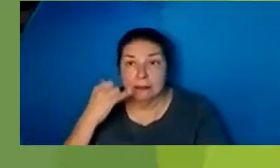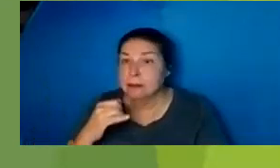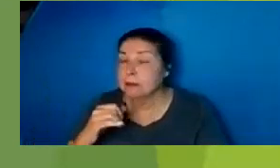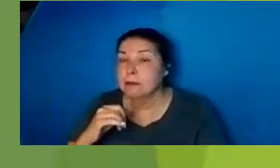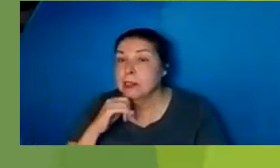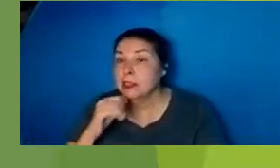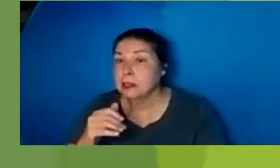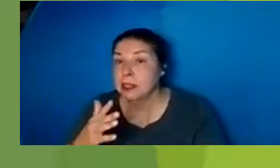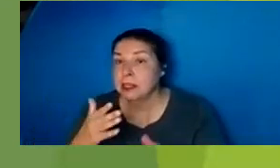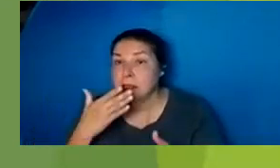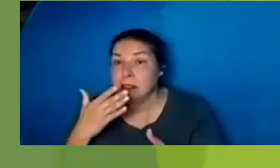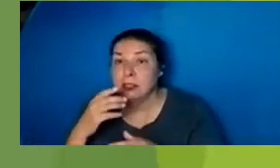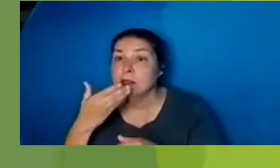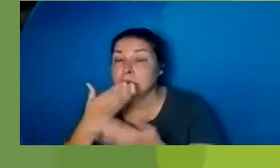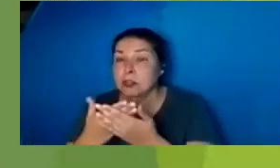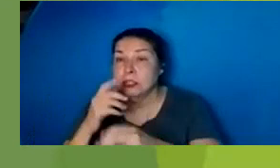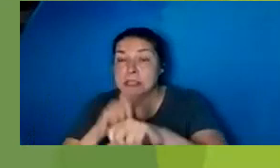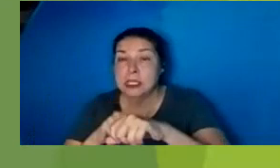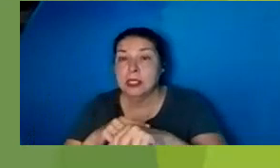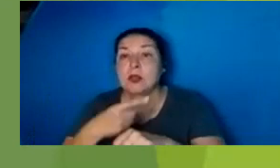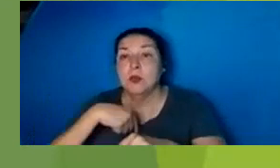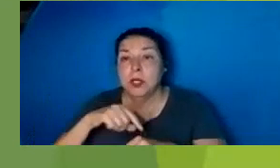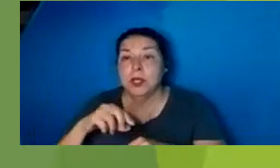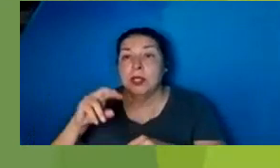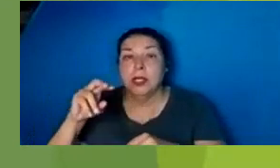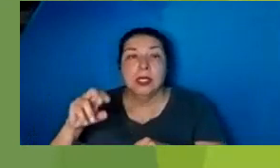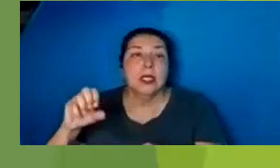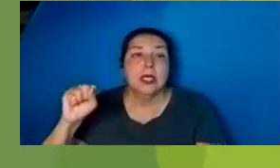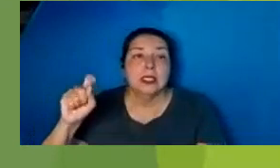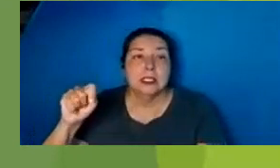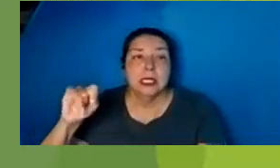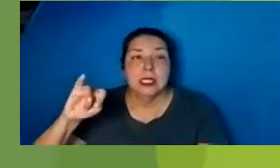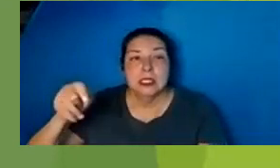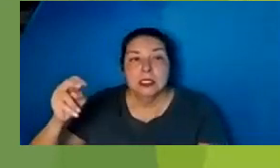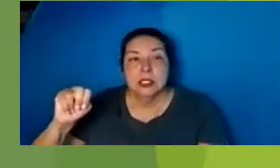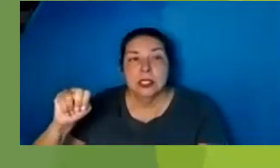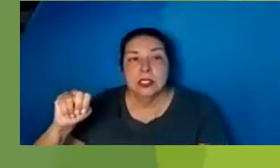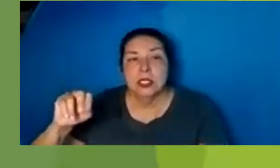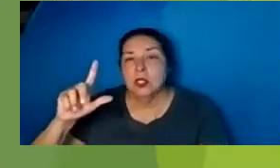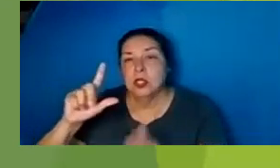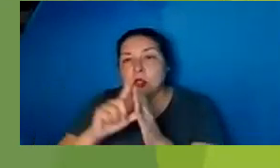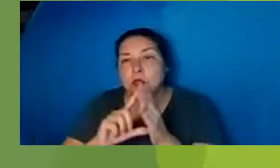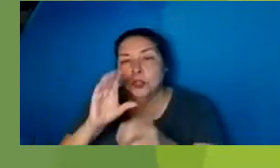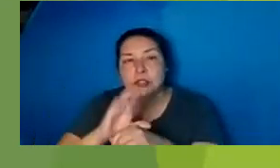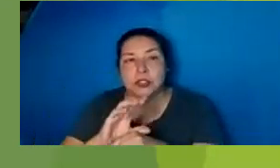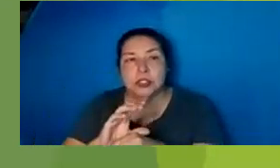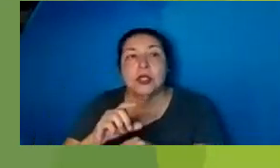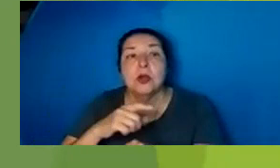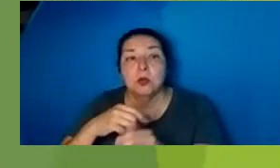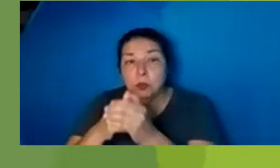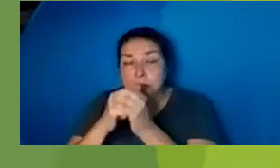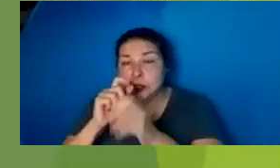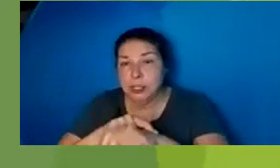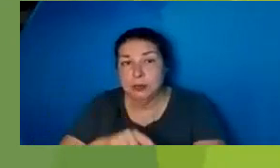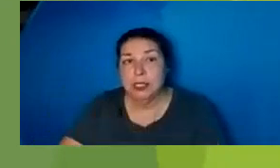Long Beach area, St. John's Lutheran Church, we worship at 1230 p.m. We have Maria there for ASL signing.